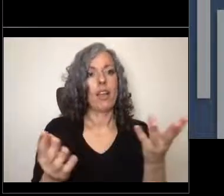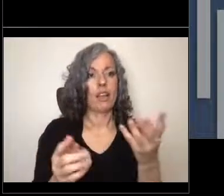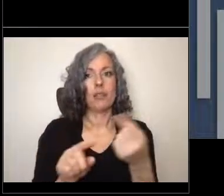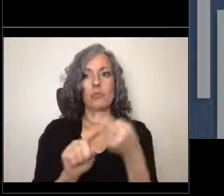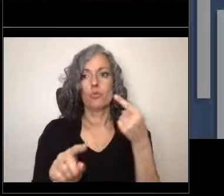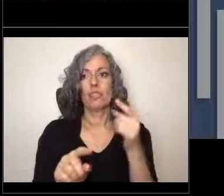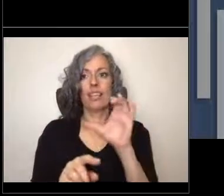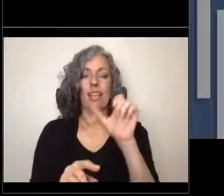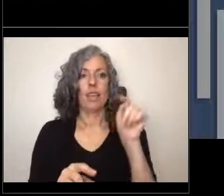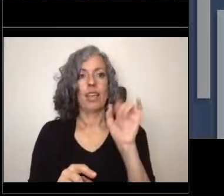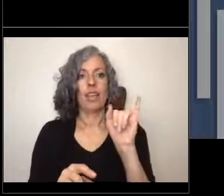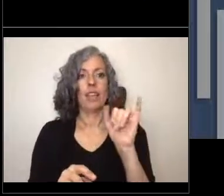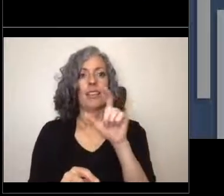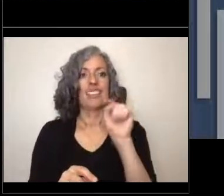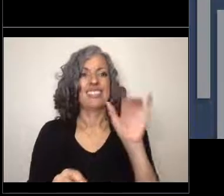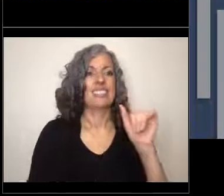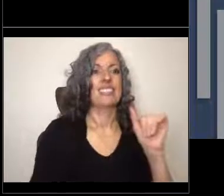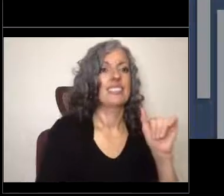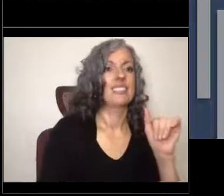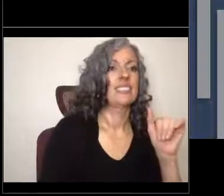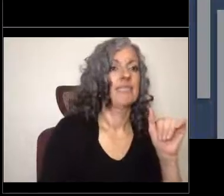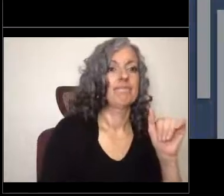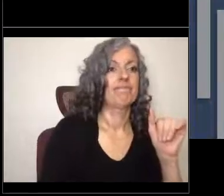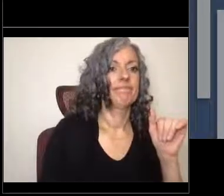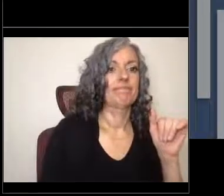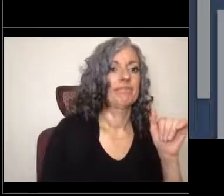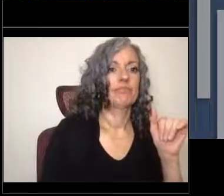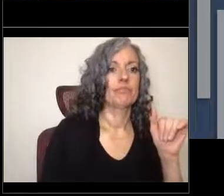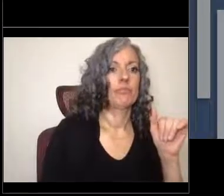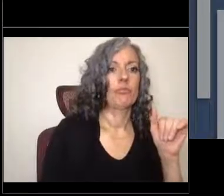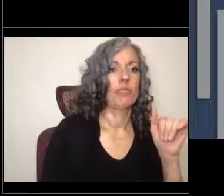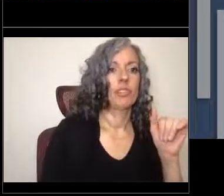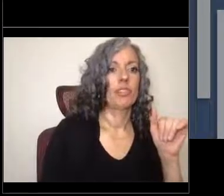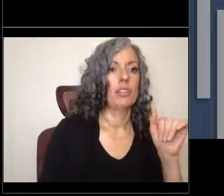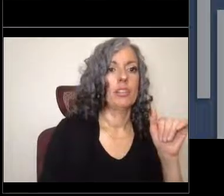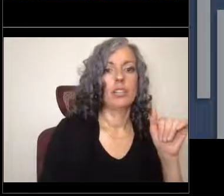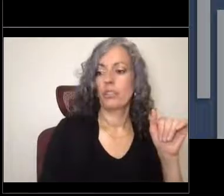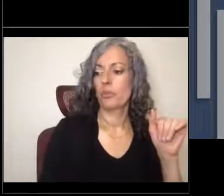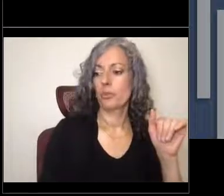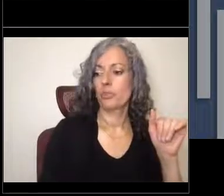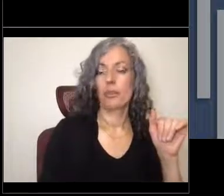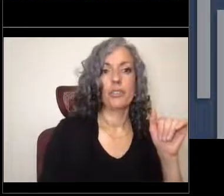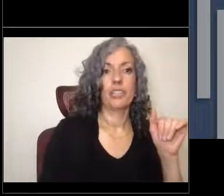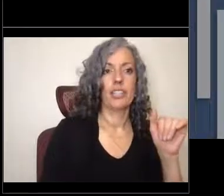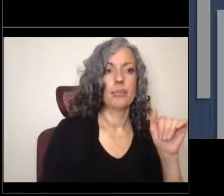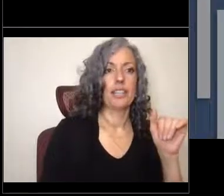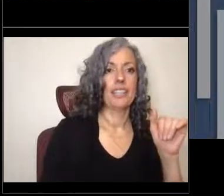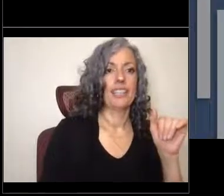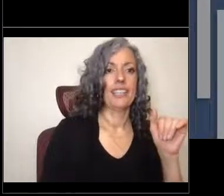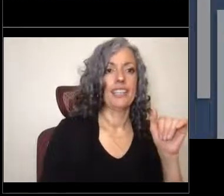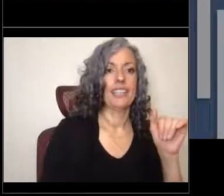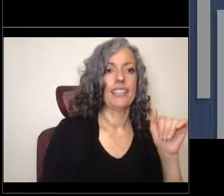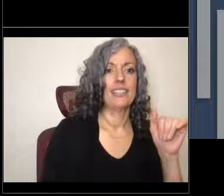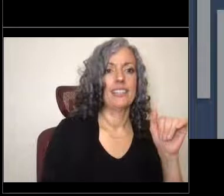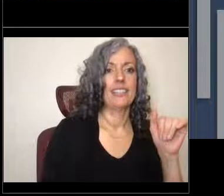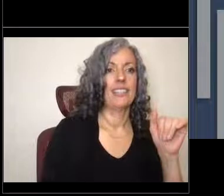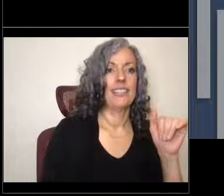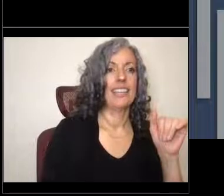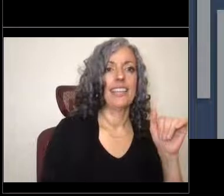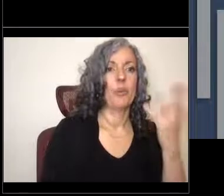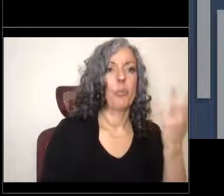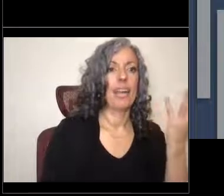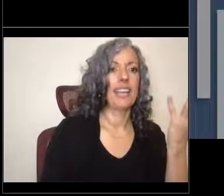and the CSIS, especially on VMT and induced demand. And for those real rural areas, evacuation routes and high